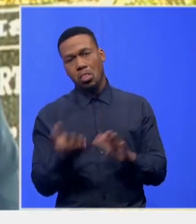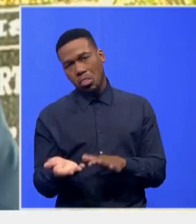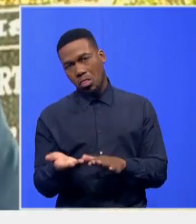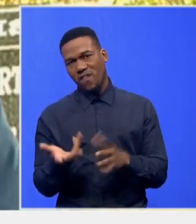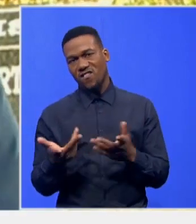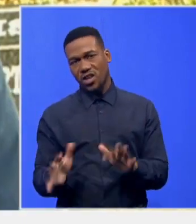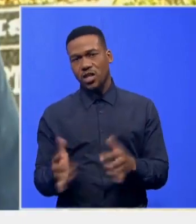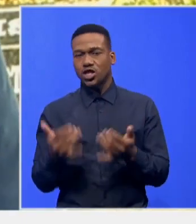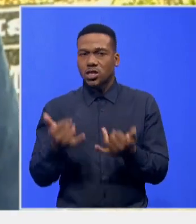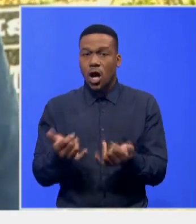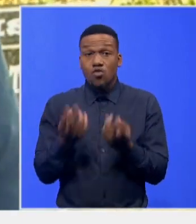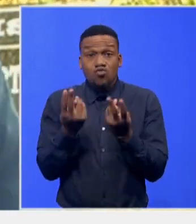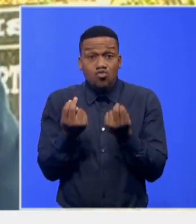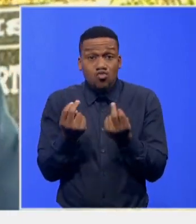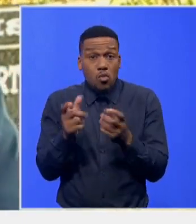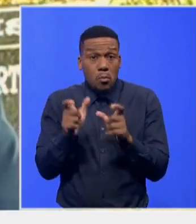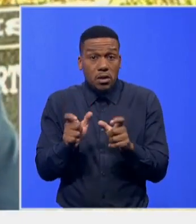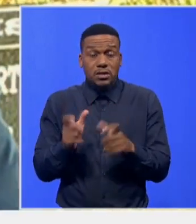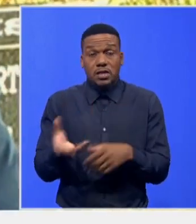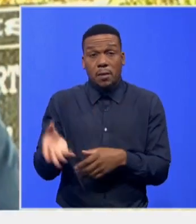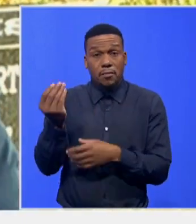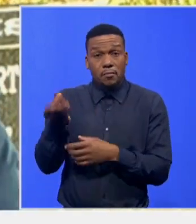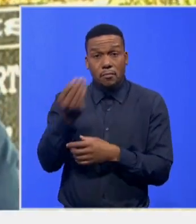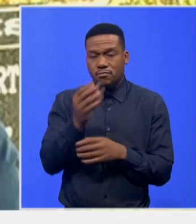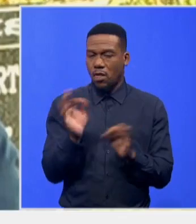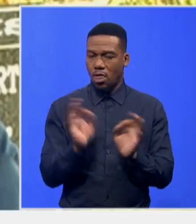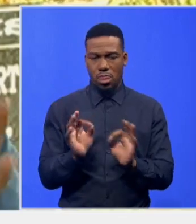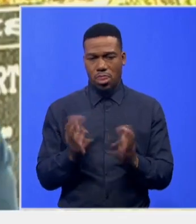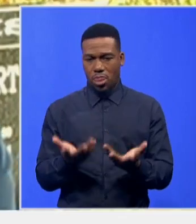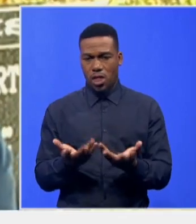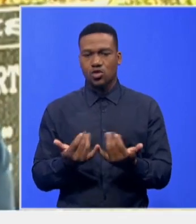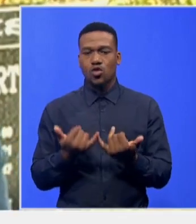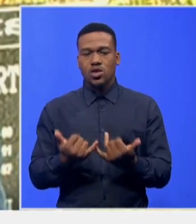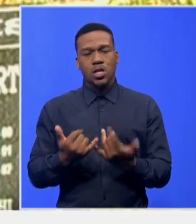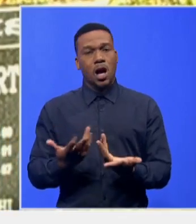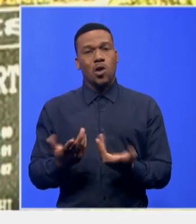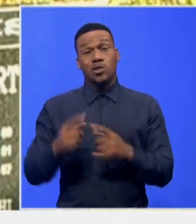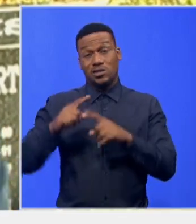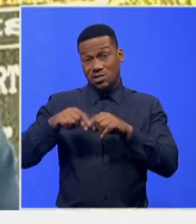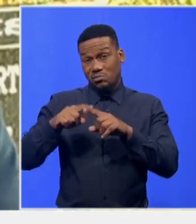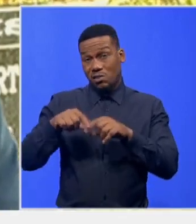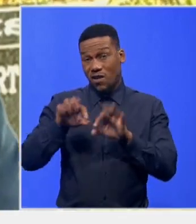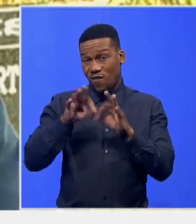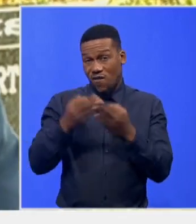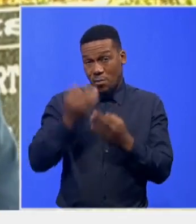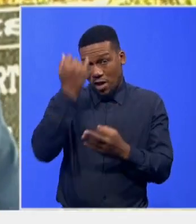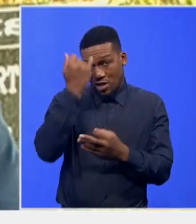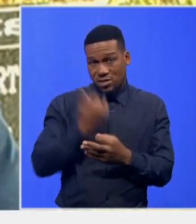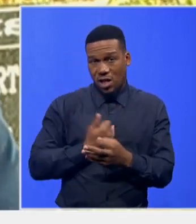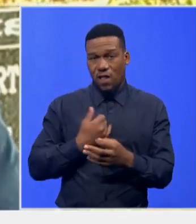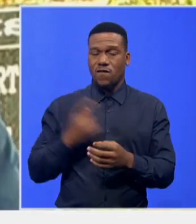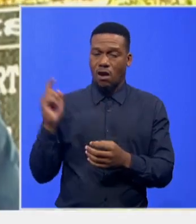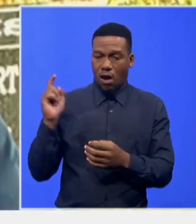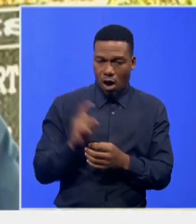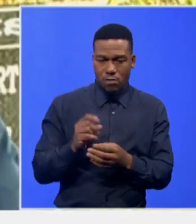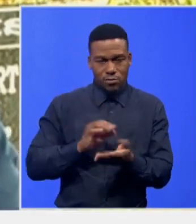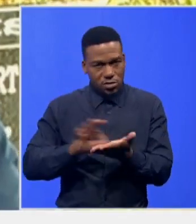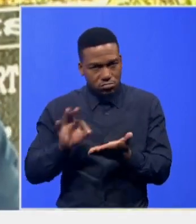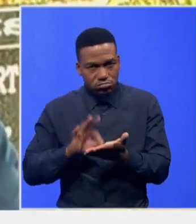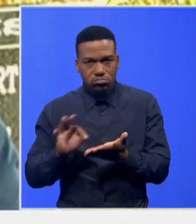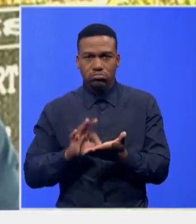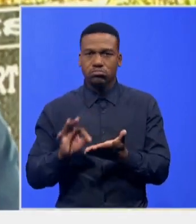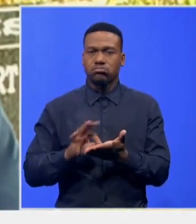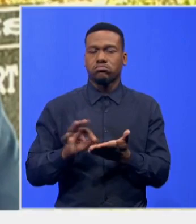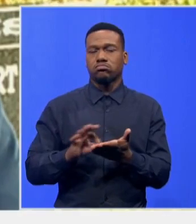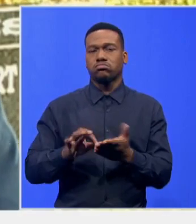So the onus now lies with families of departed people to make sure that they clear all the weed and they keep the cemetery clean. We will